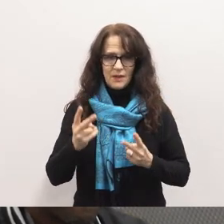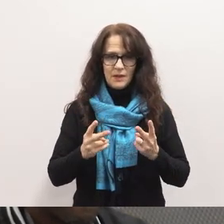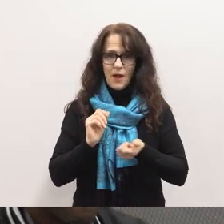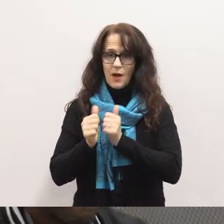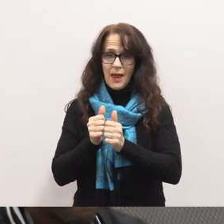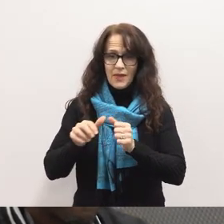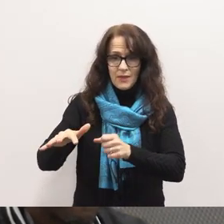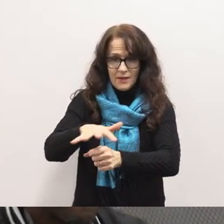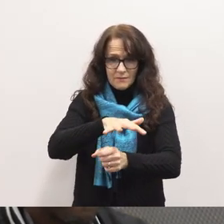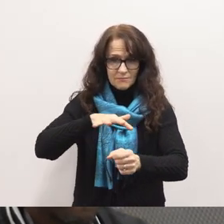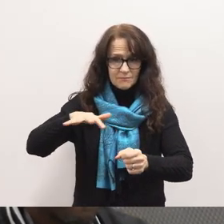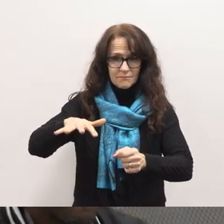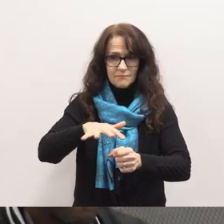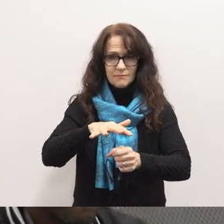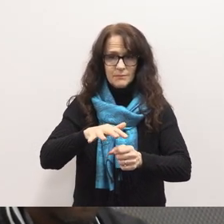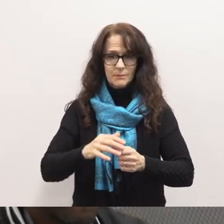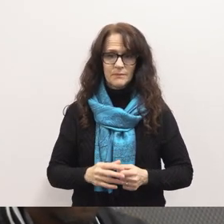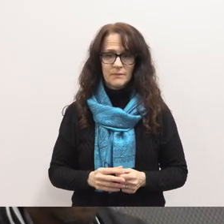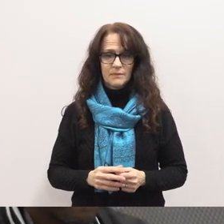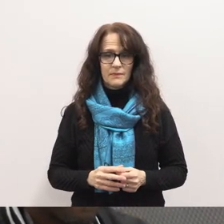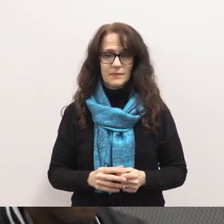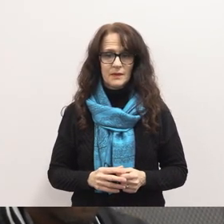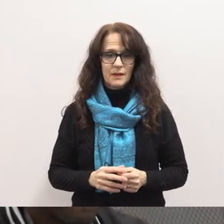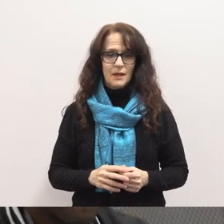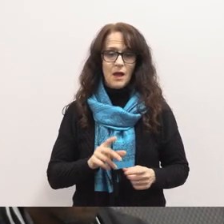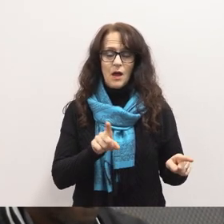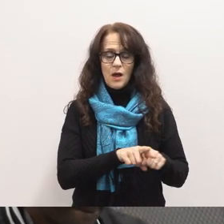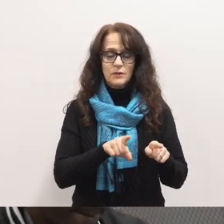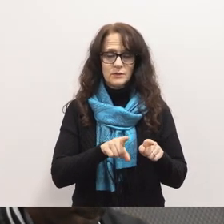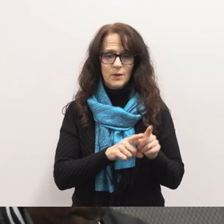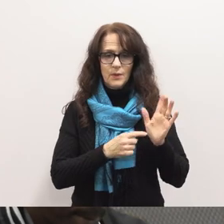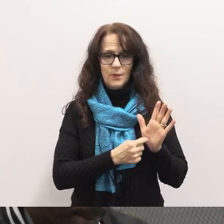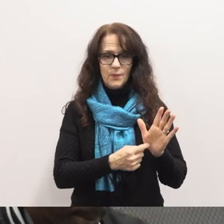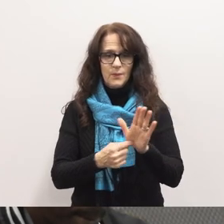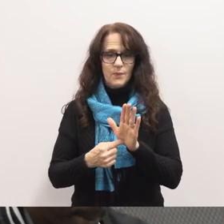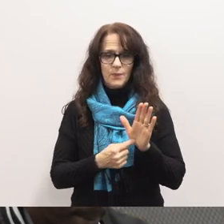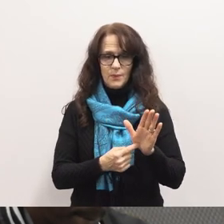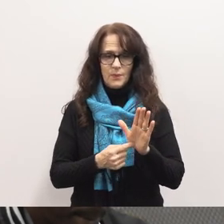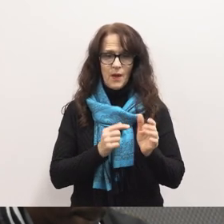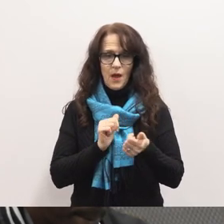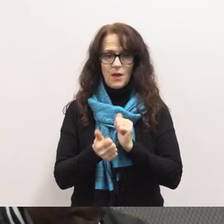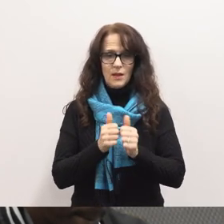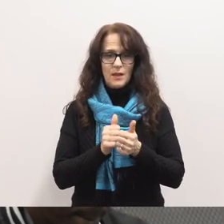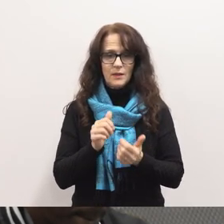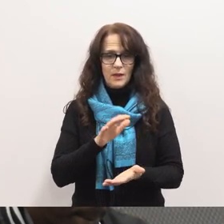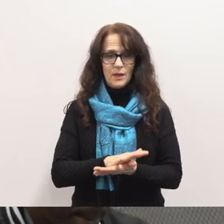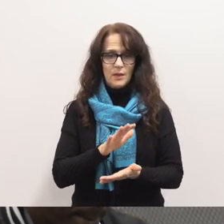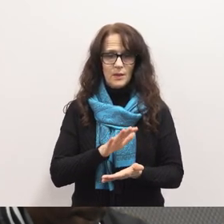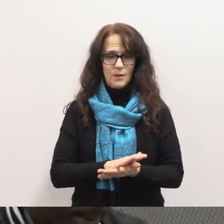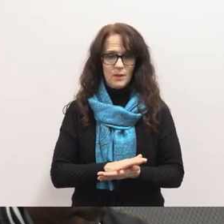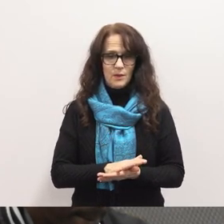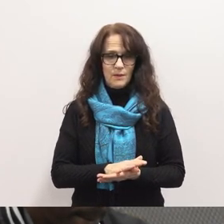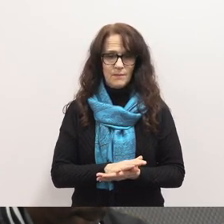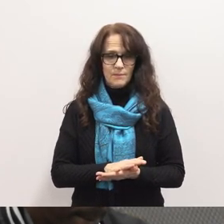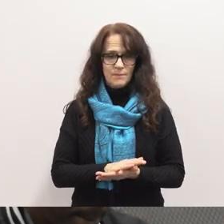department. Furthermore, I'd like to highlight our athletics on school campus.